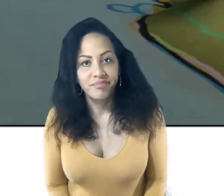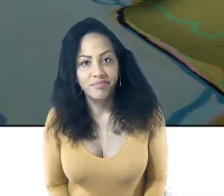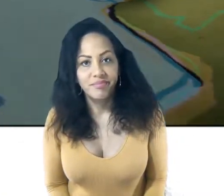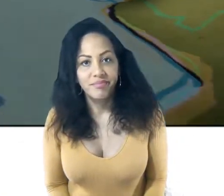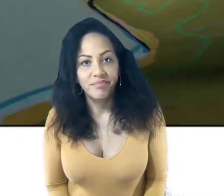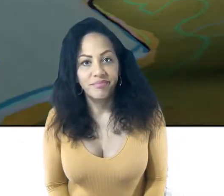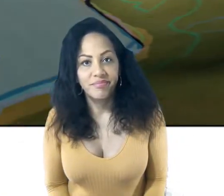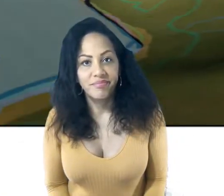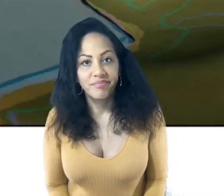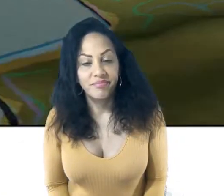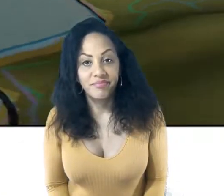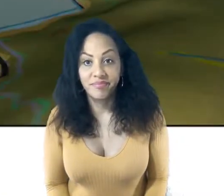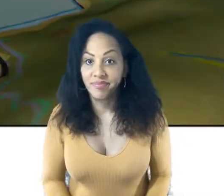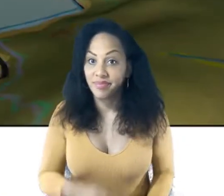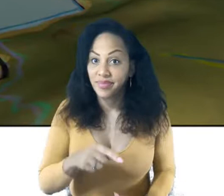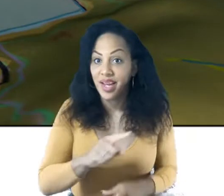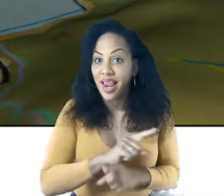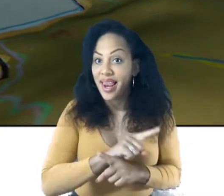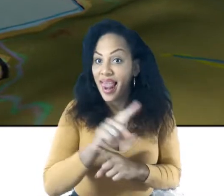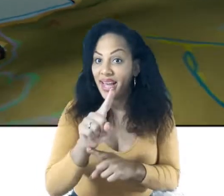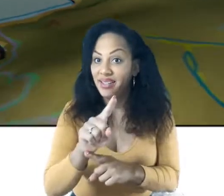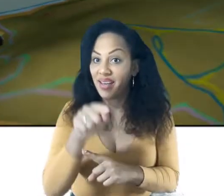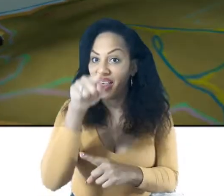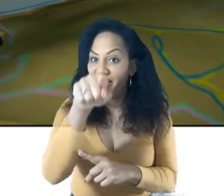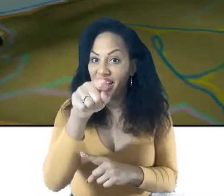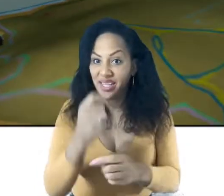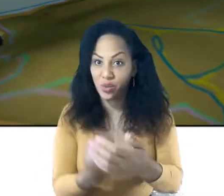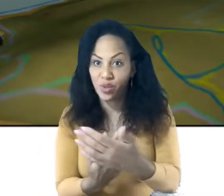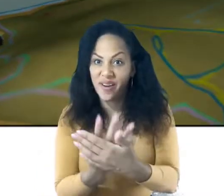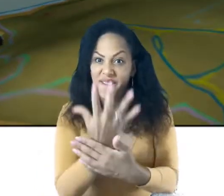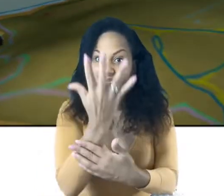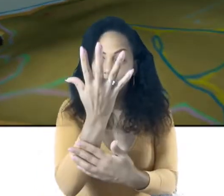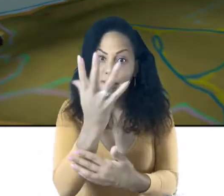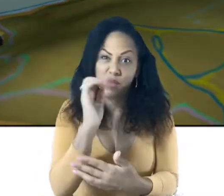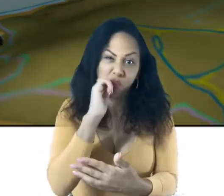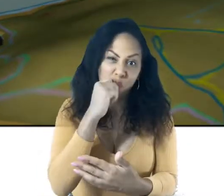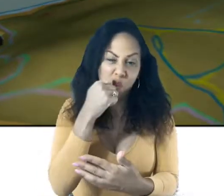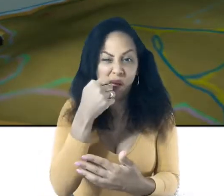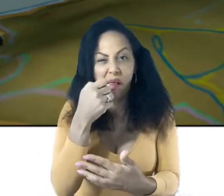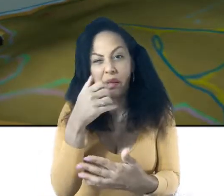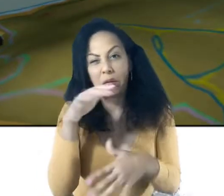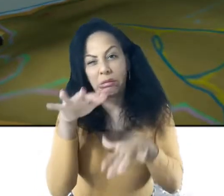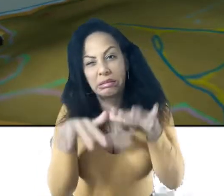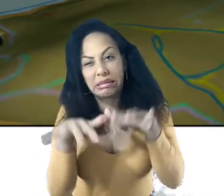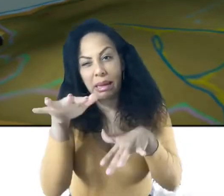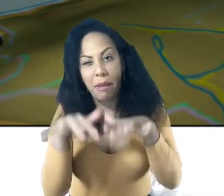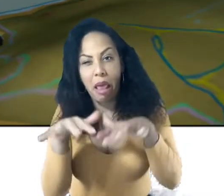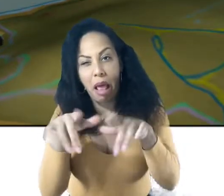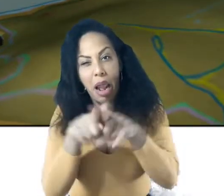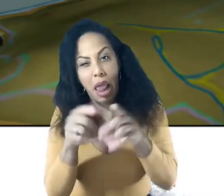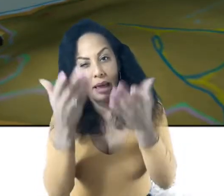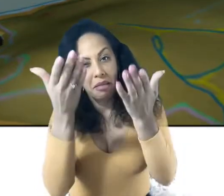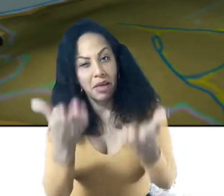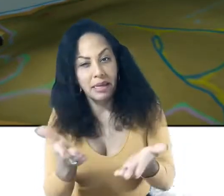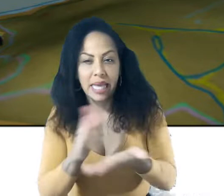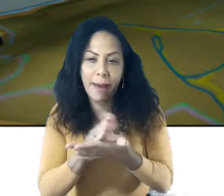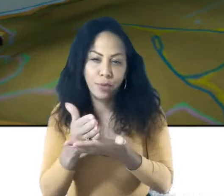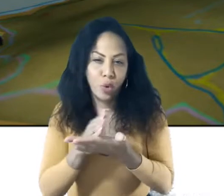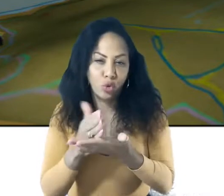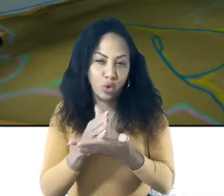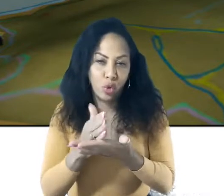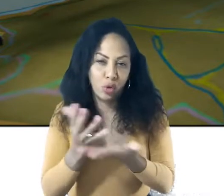up looking like this, but you get the impression that basically we can create something that the